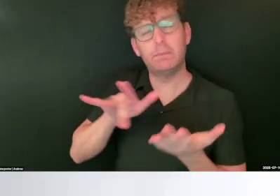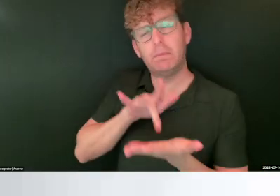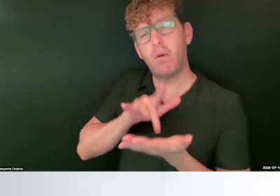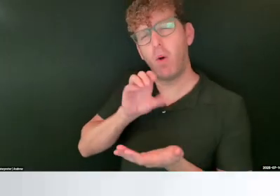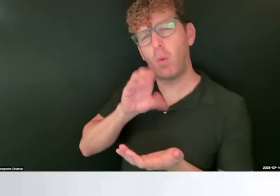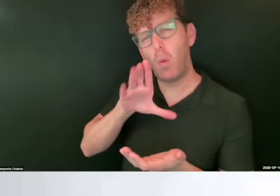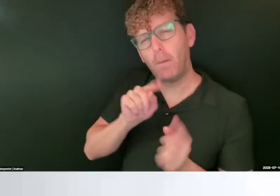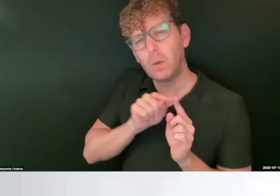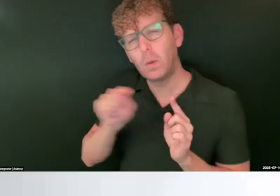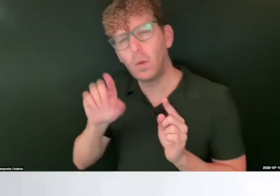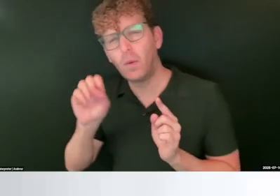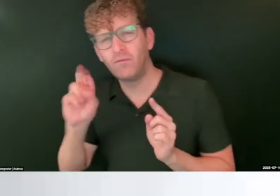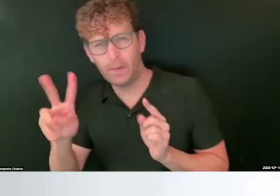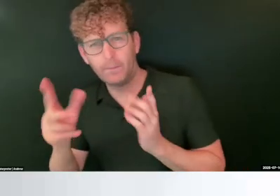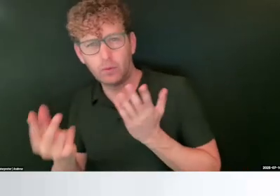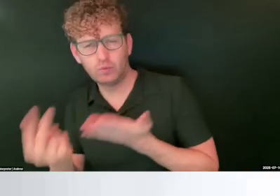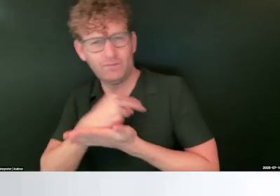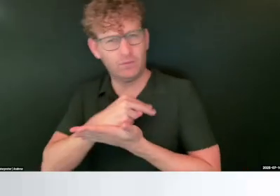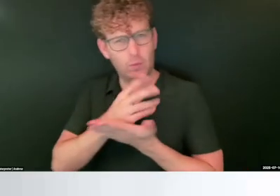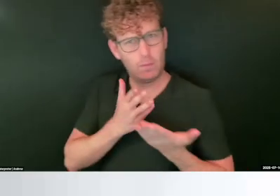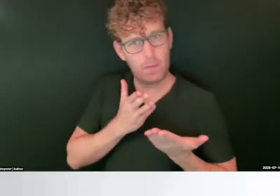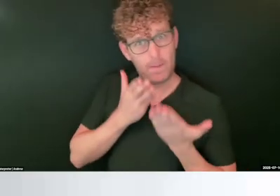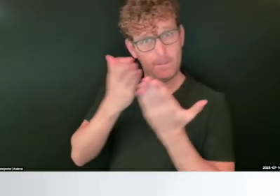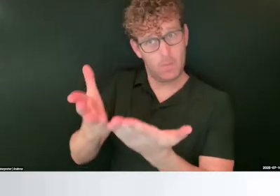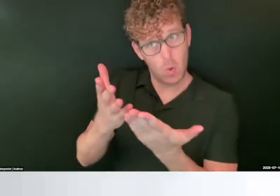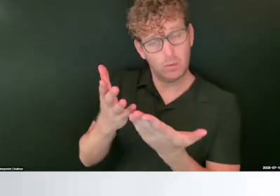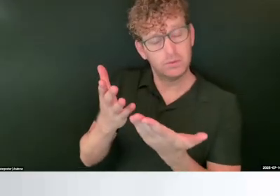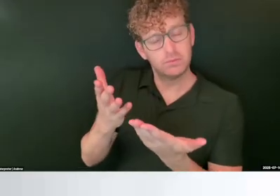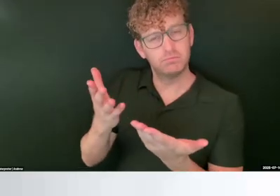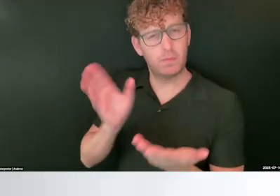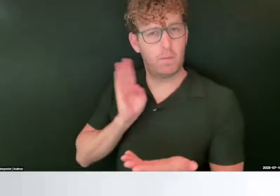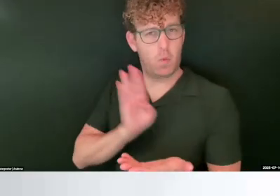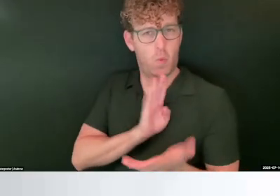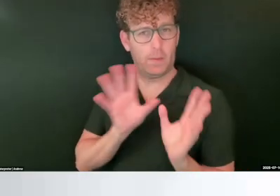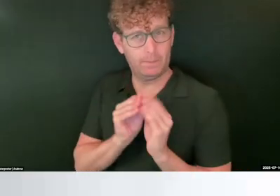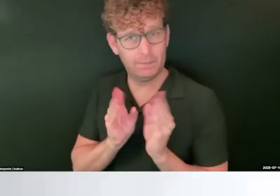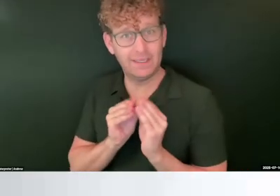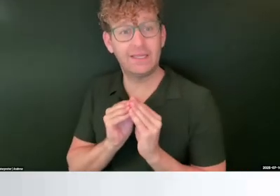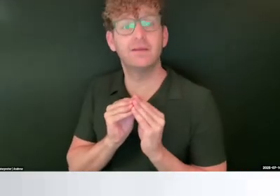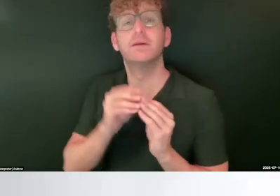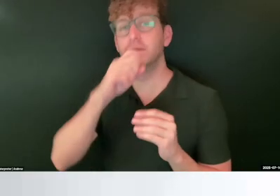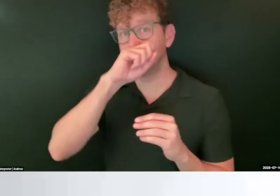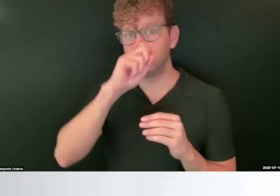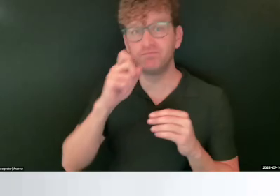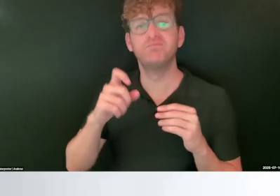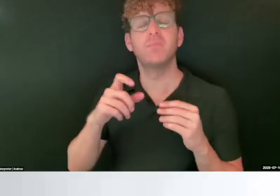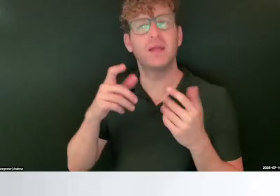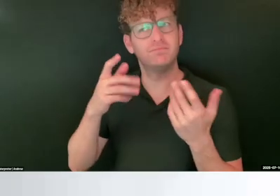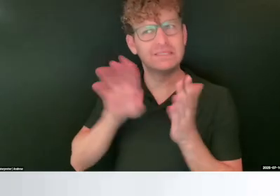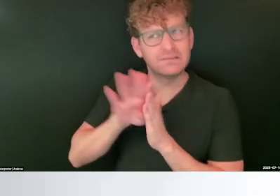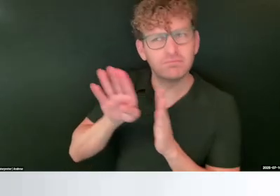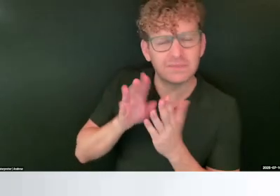review the proposed plan before the board meeting. We'll hold a second workshop around mid-August to discuss the draft ideas we've developed